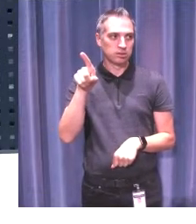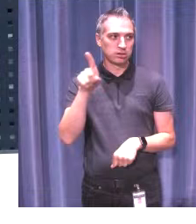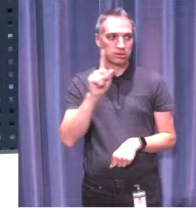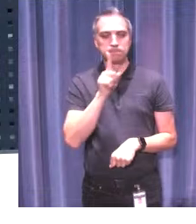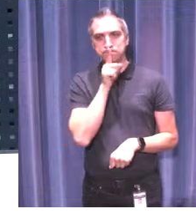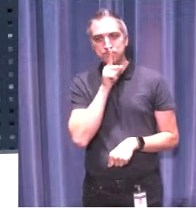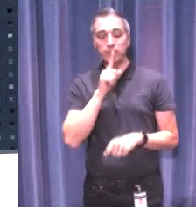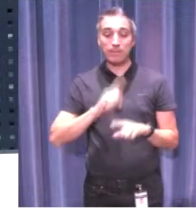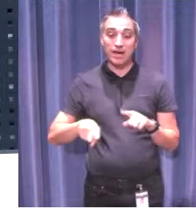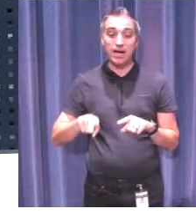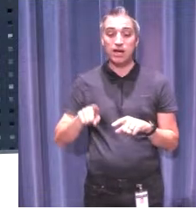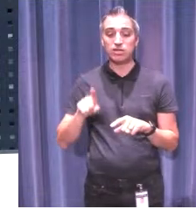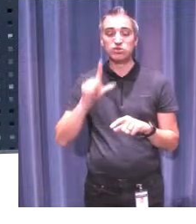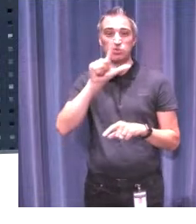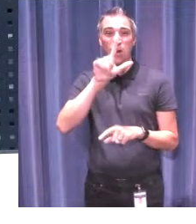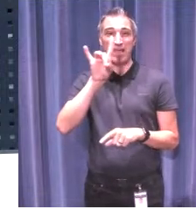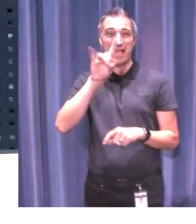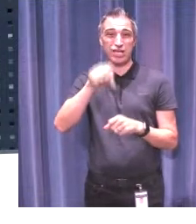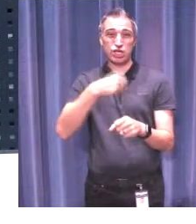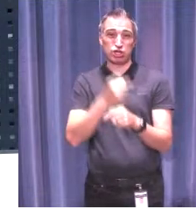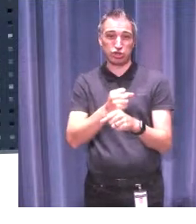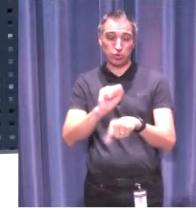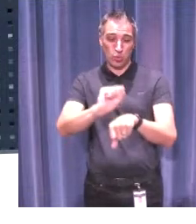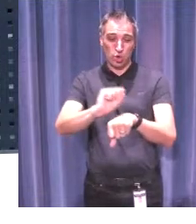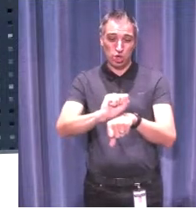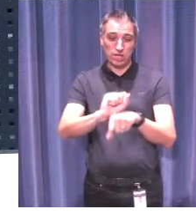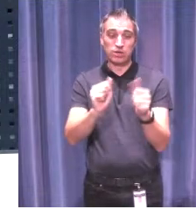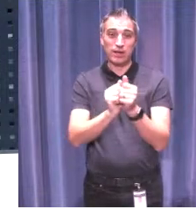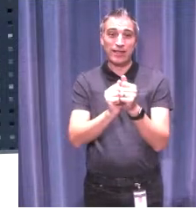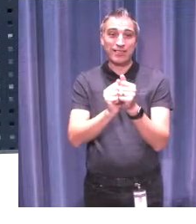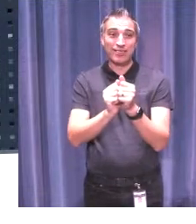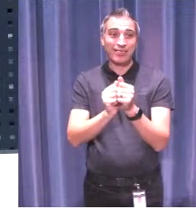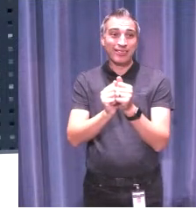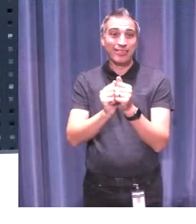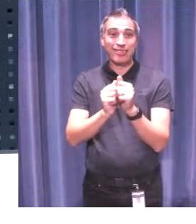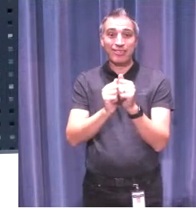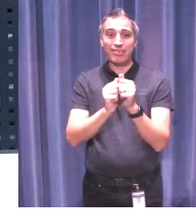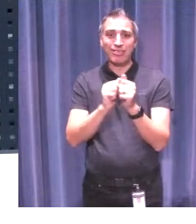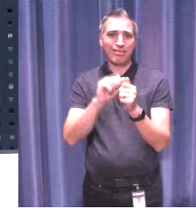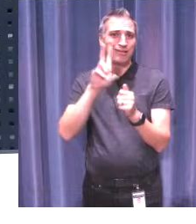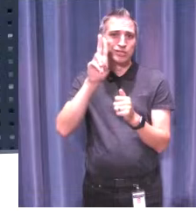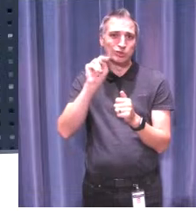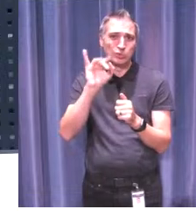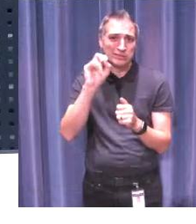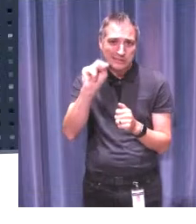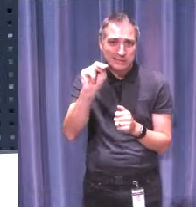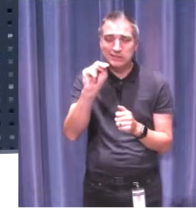year, I had 28 years of working with organized labor, and